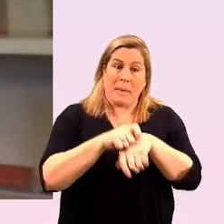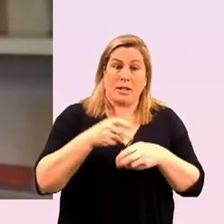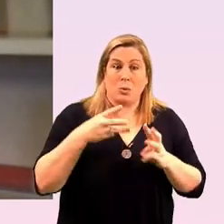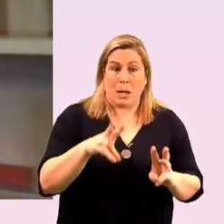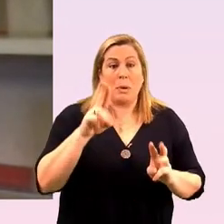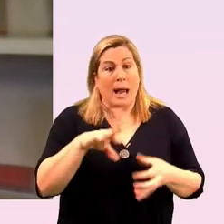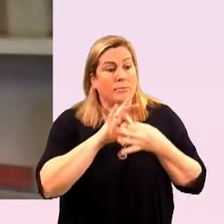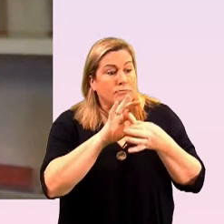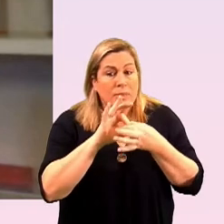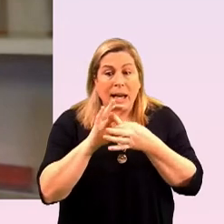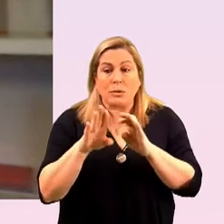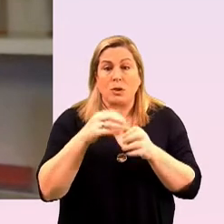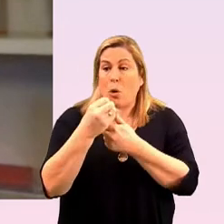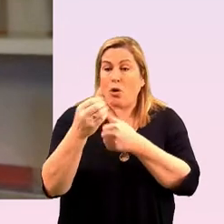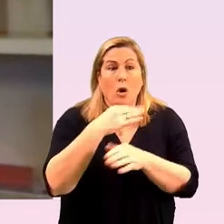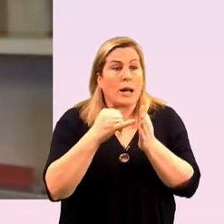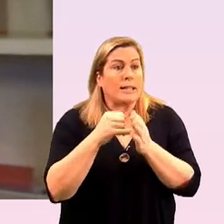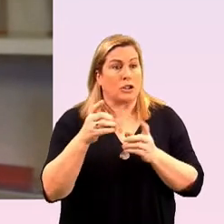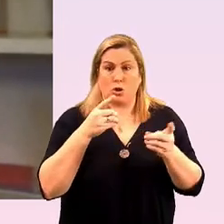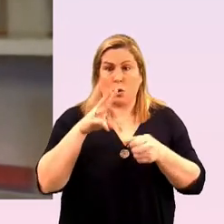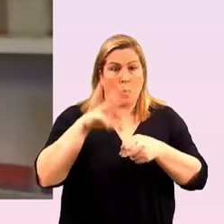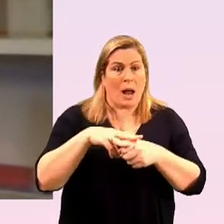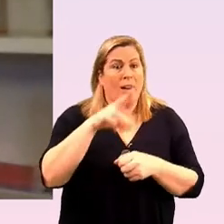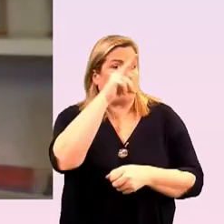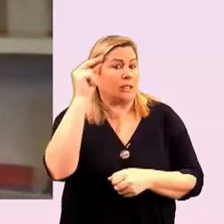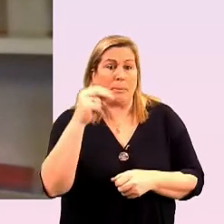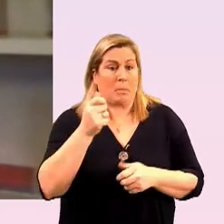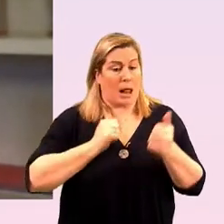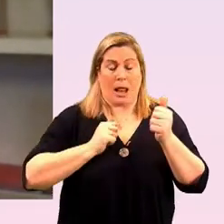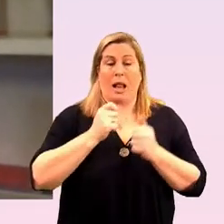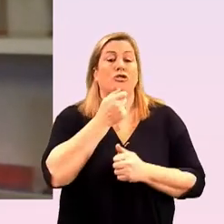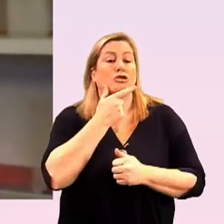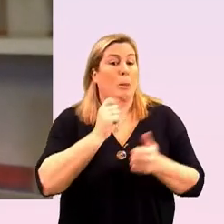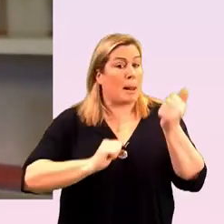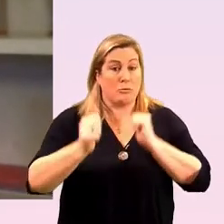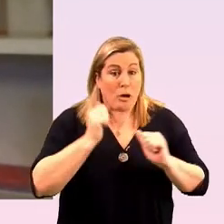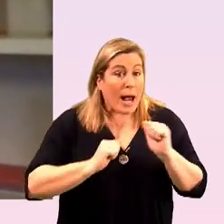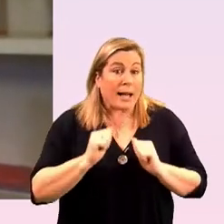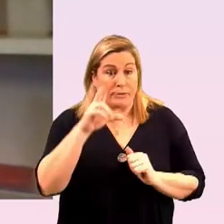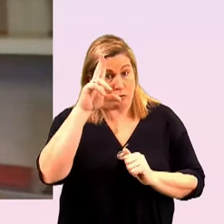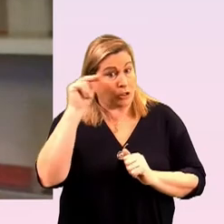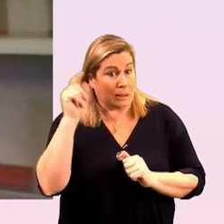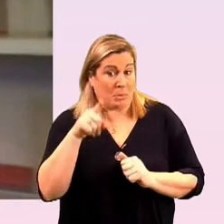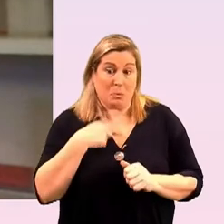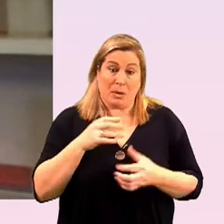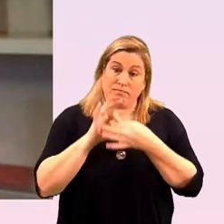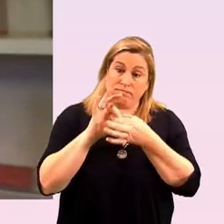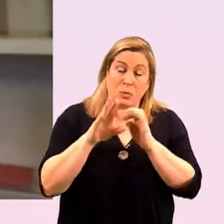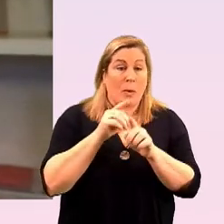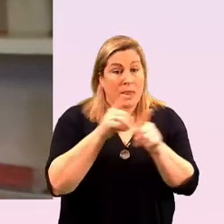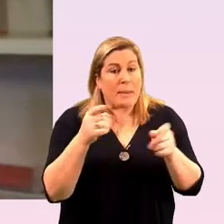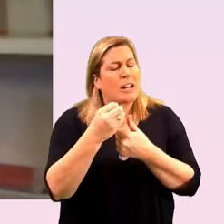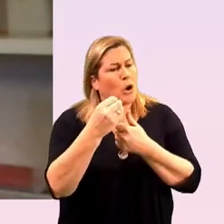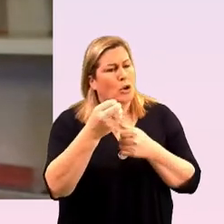organizations who already do this very well, like Dublin Pride, for example, but also Pride organizations around the